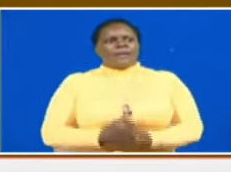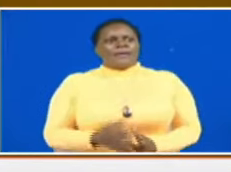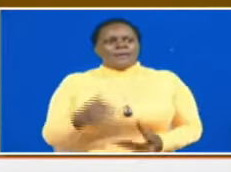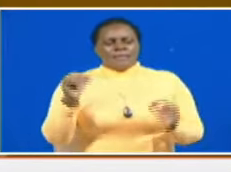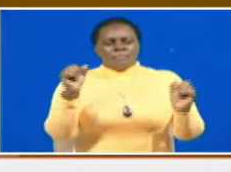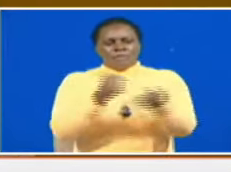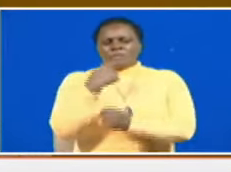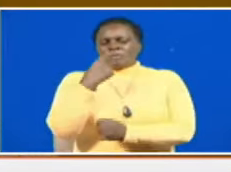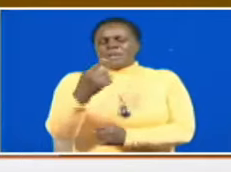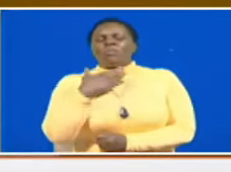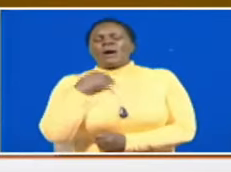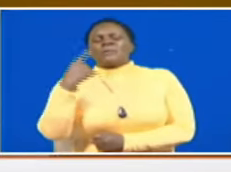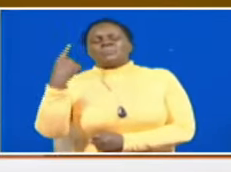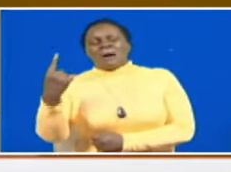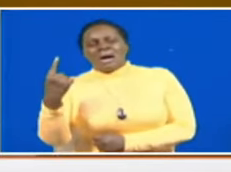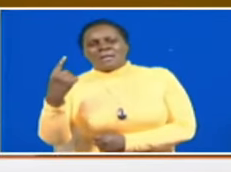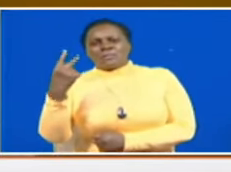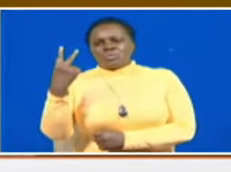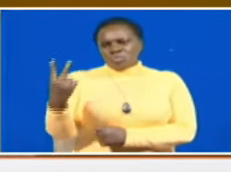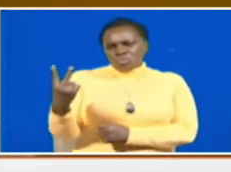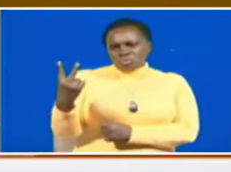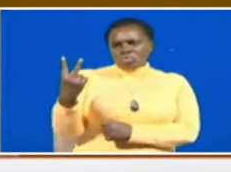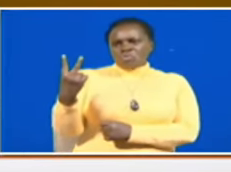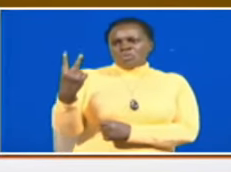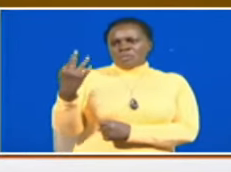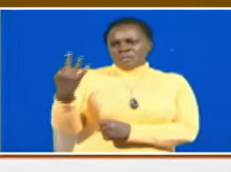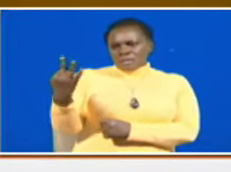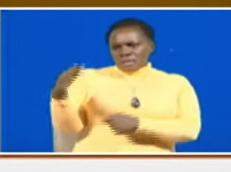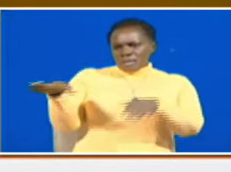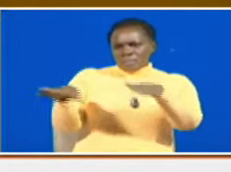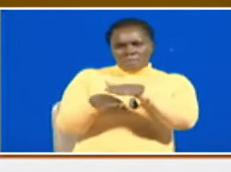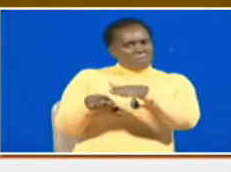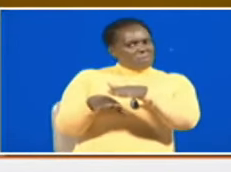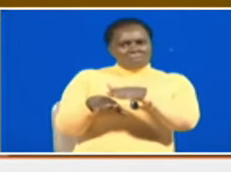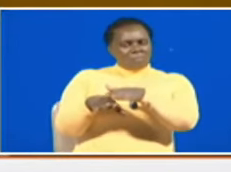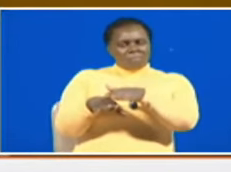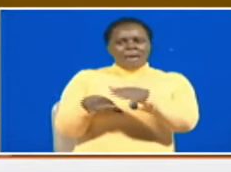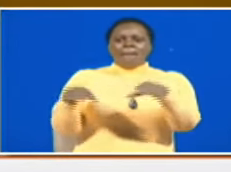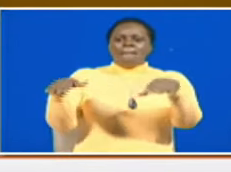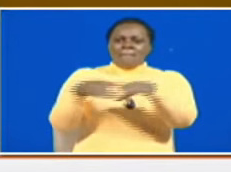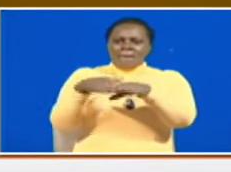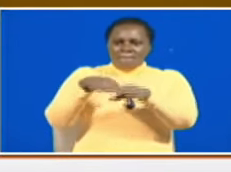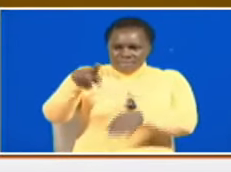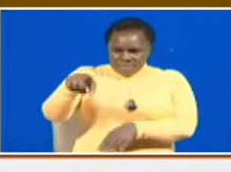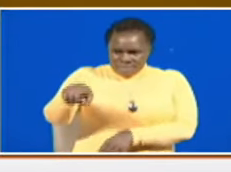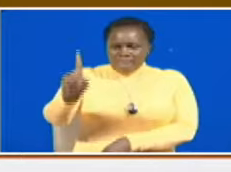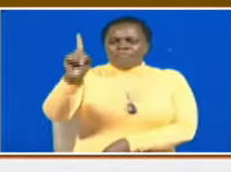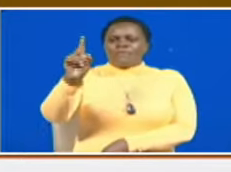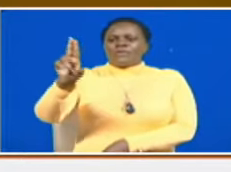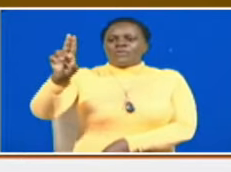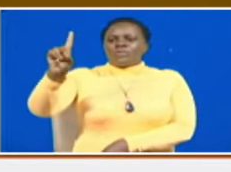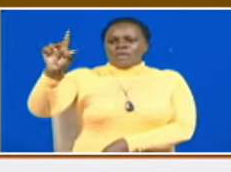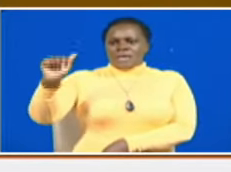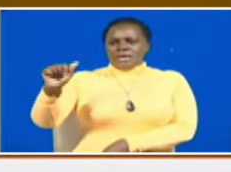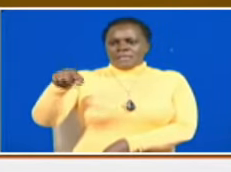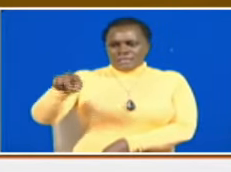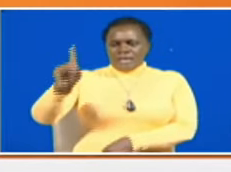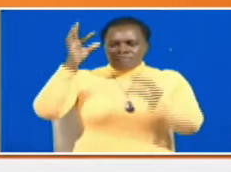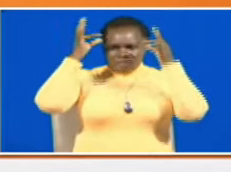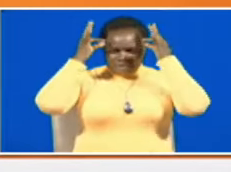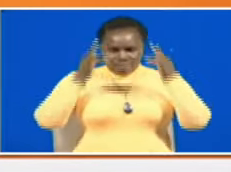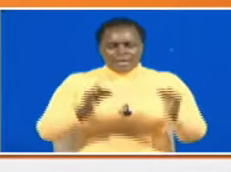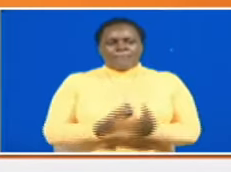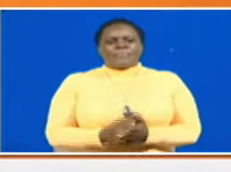say that I want one deputy party leader or I want three deputy party leaders. The members of the UDA party will make that